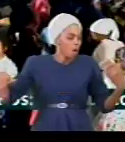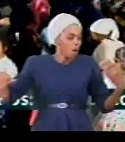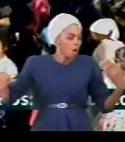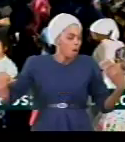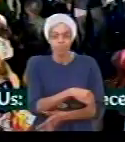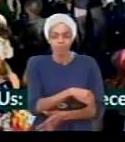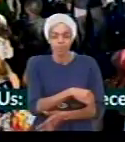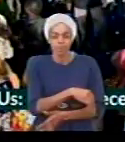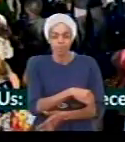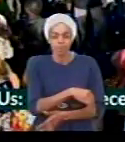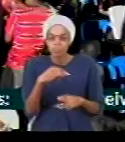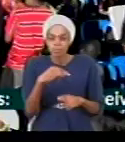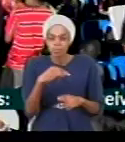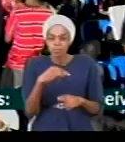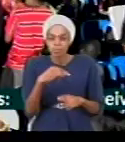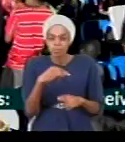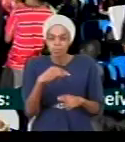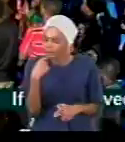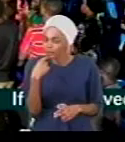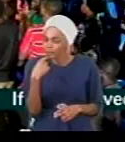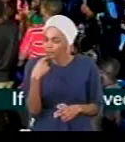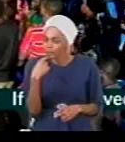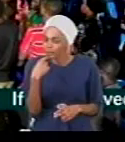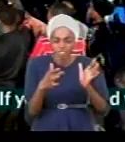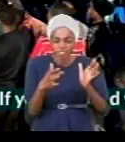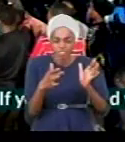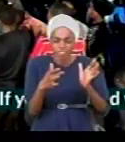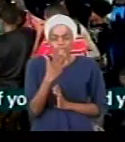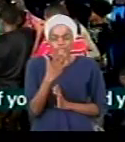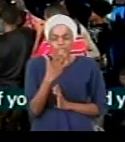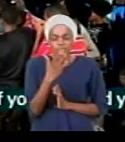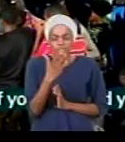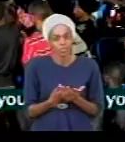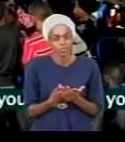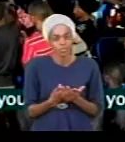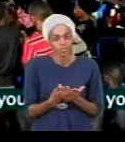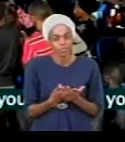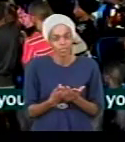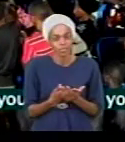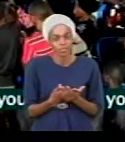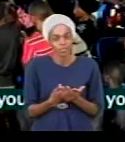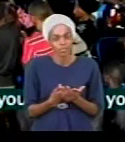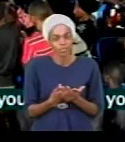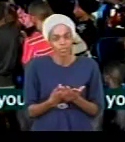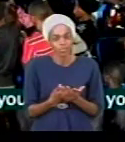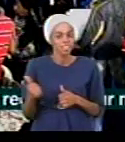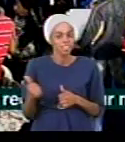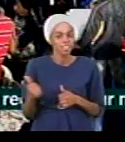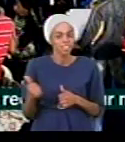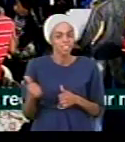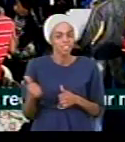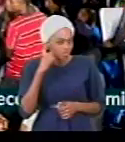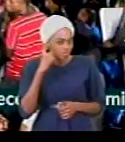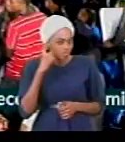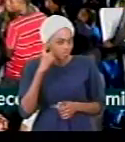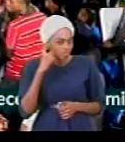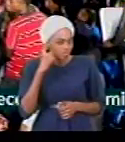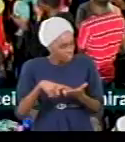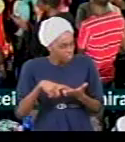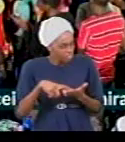If you brought anyone that is deaf and dumb, deafness has bowed to the name of Jesus.